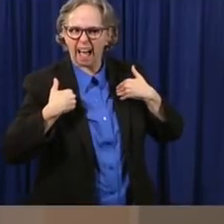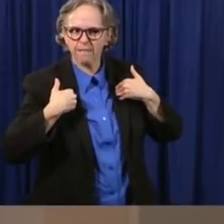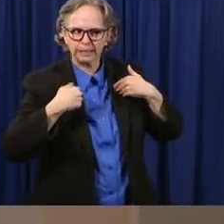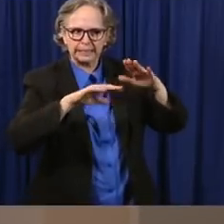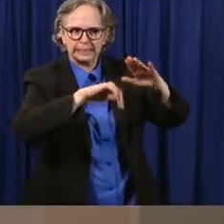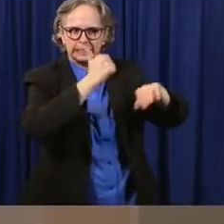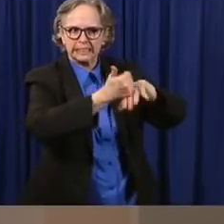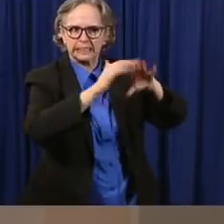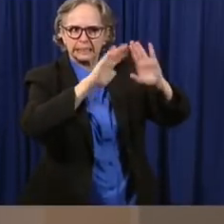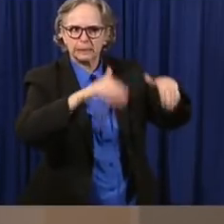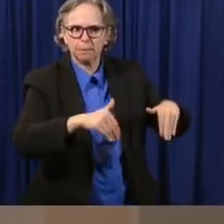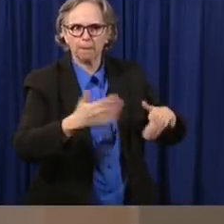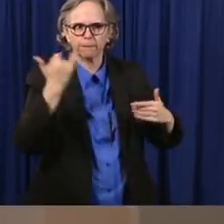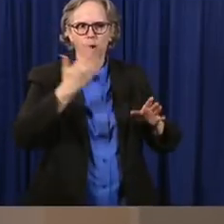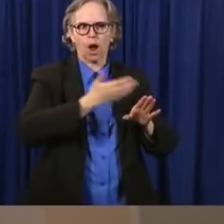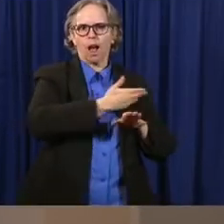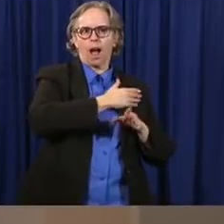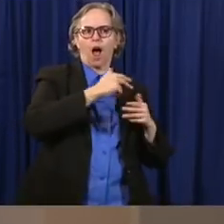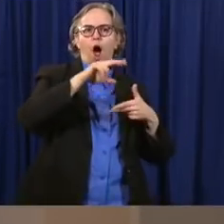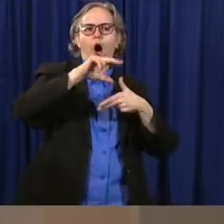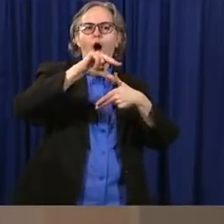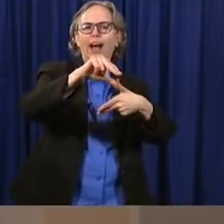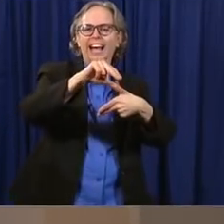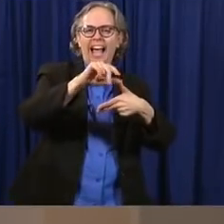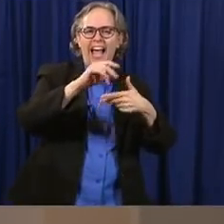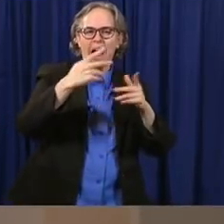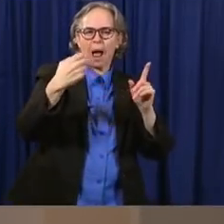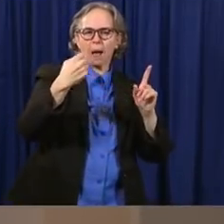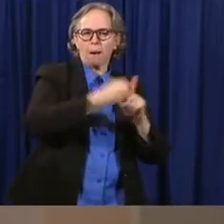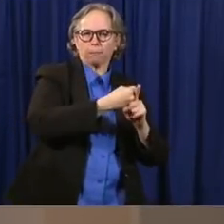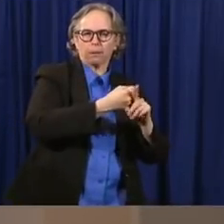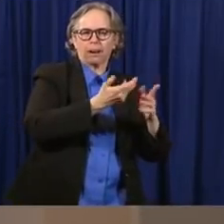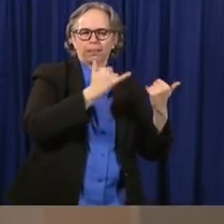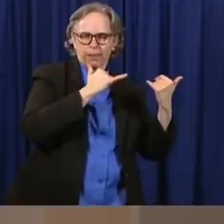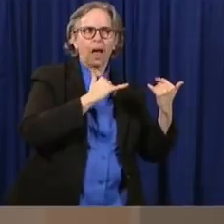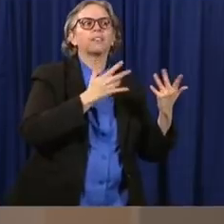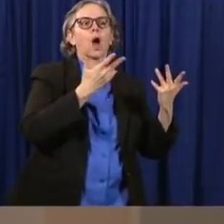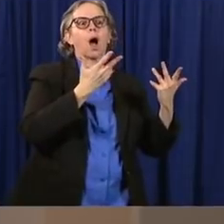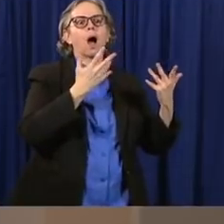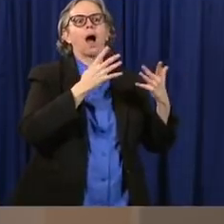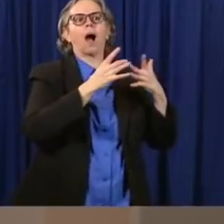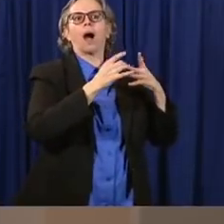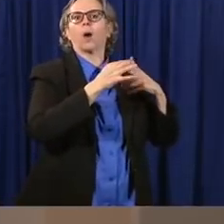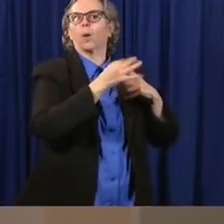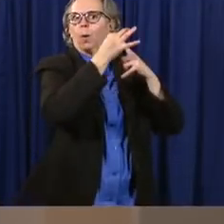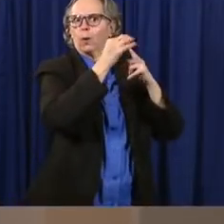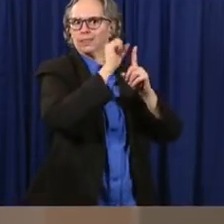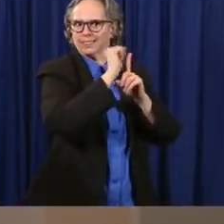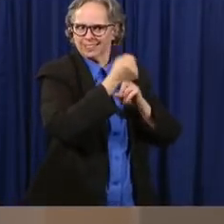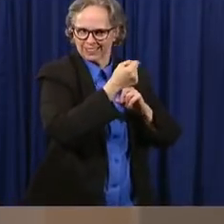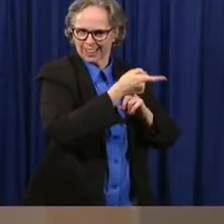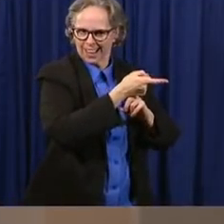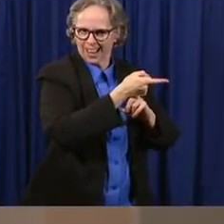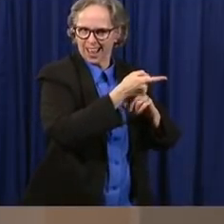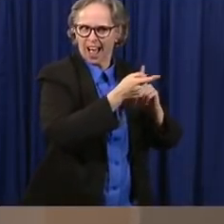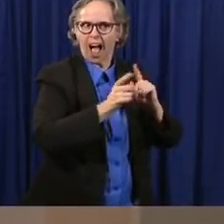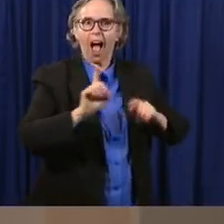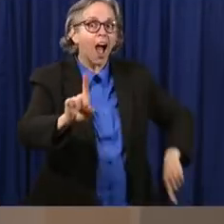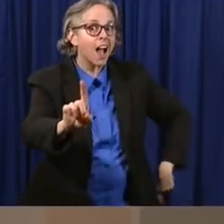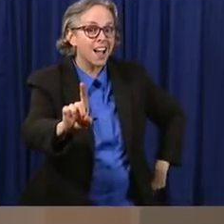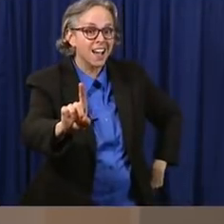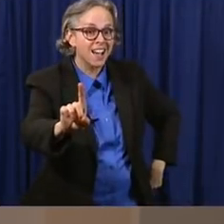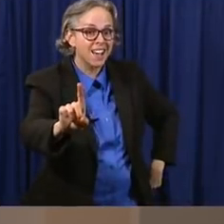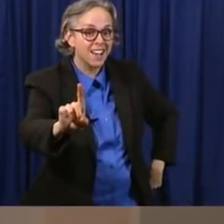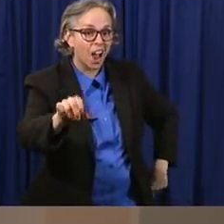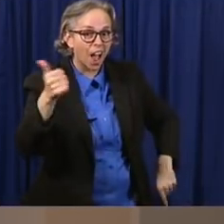like that do have some form of this up. But the states that have not built those systems in the past are the ones that are